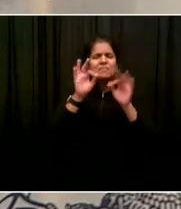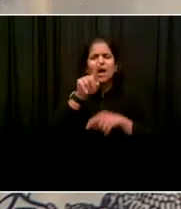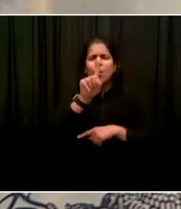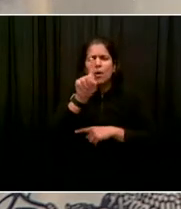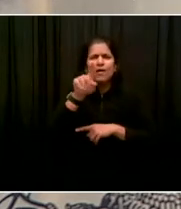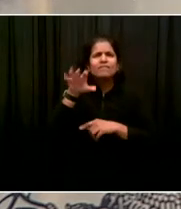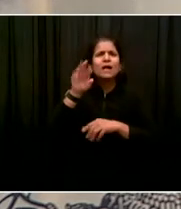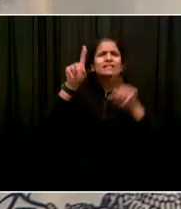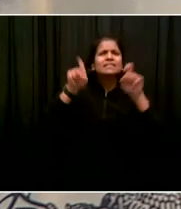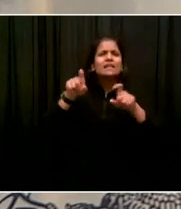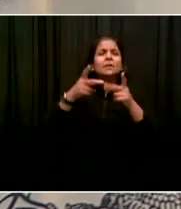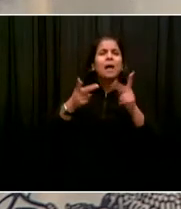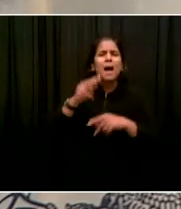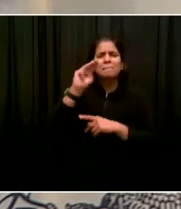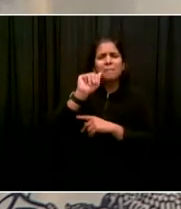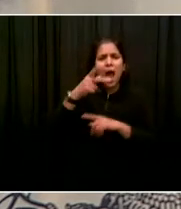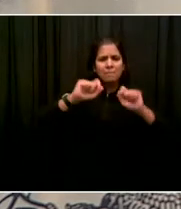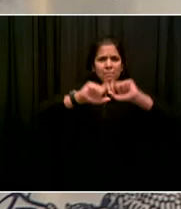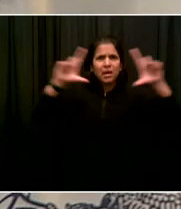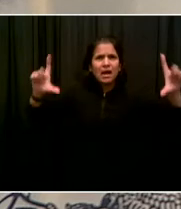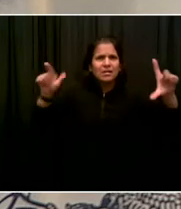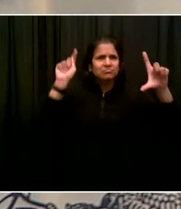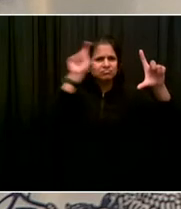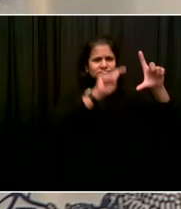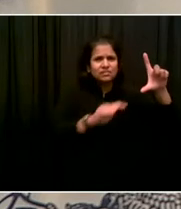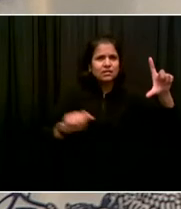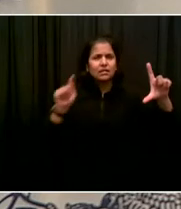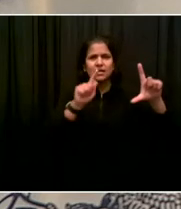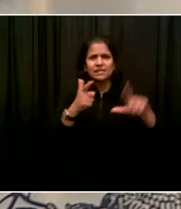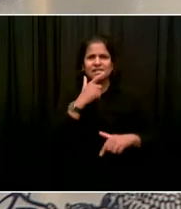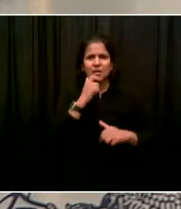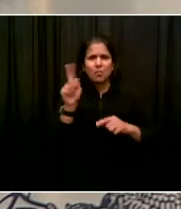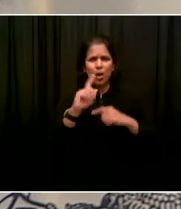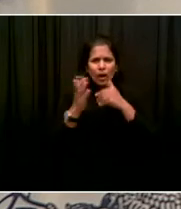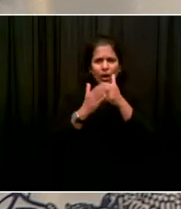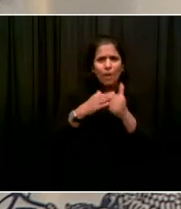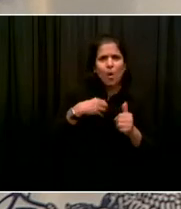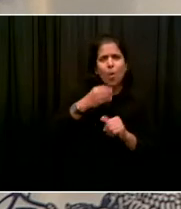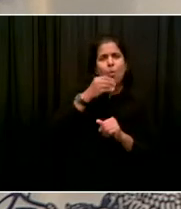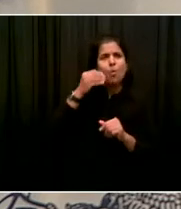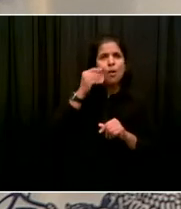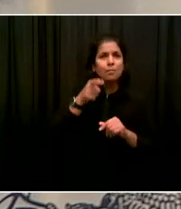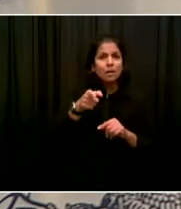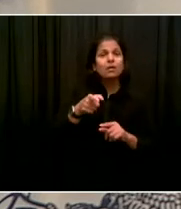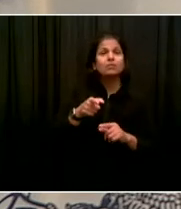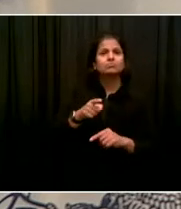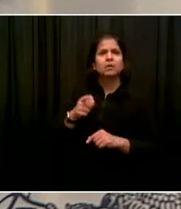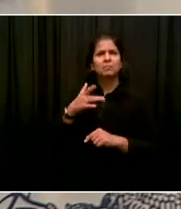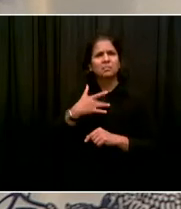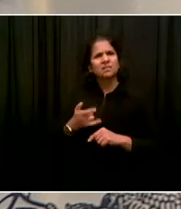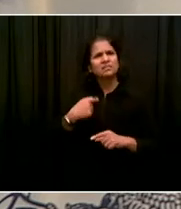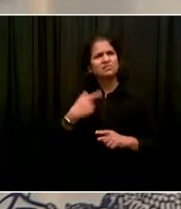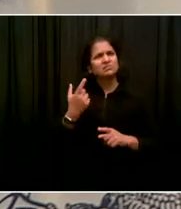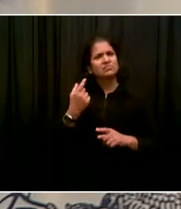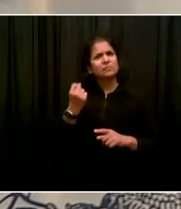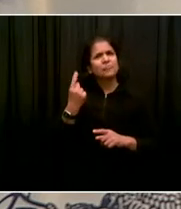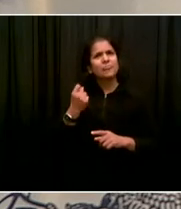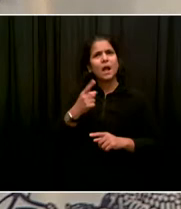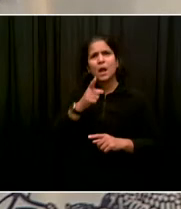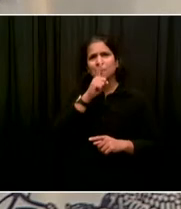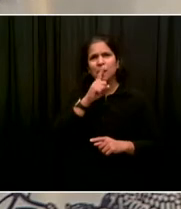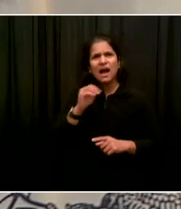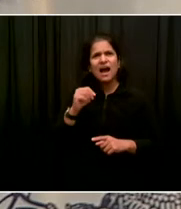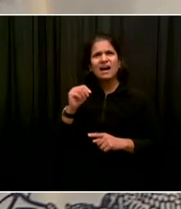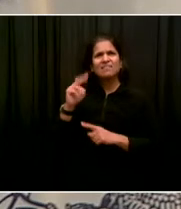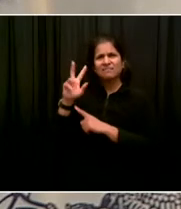are in theory available in the city. But that interactive map frequently does not include the mobile sites that are either contracted out